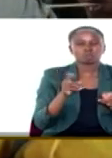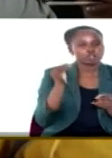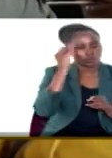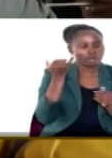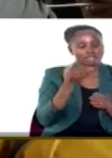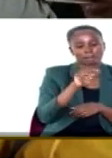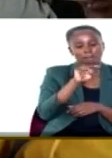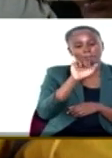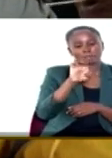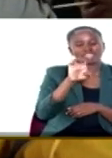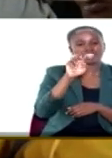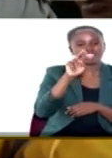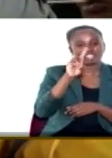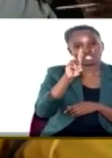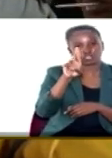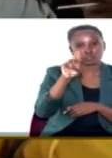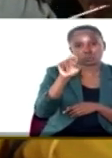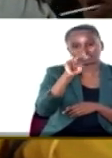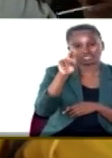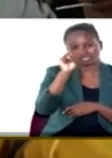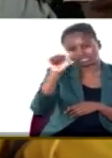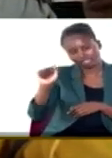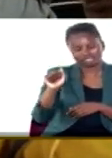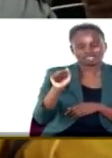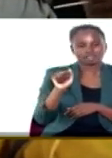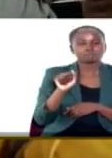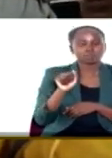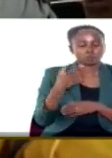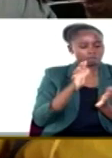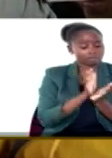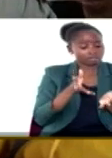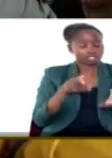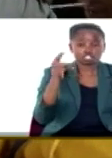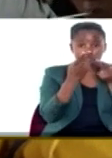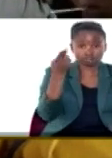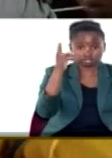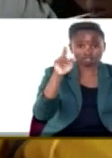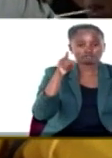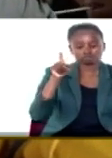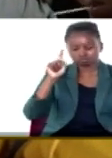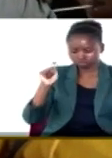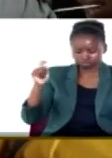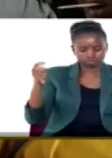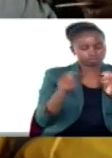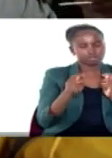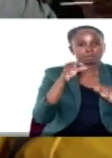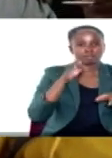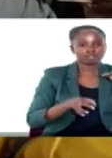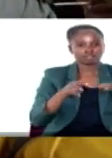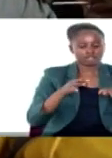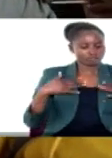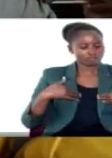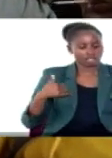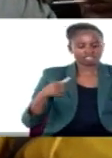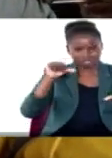by acknowledging the contribution of this university to the transformation of the political and health sciences